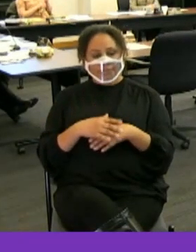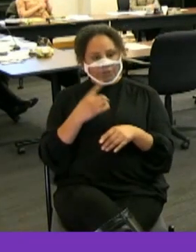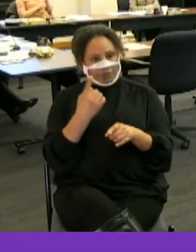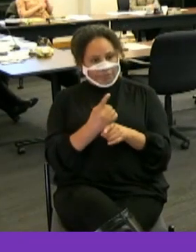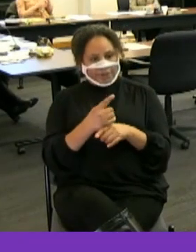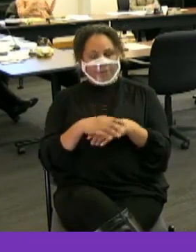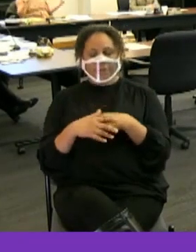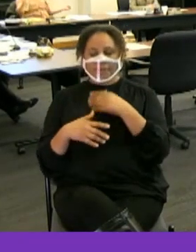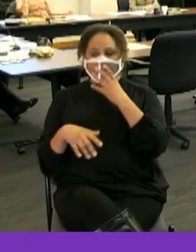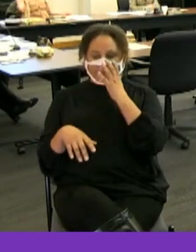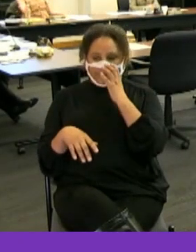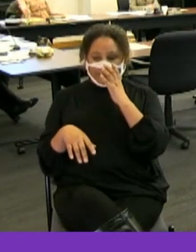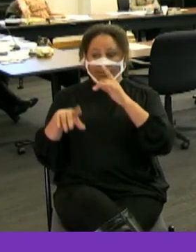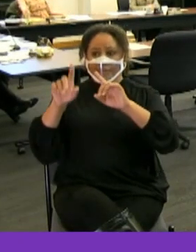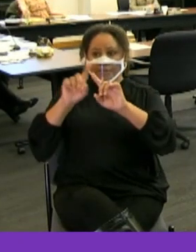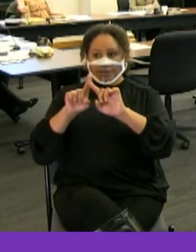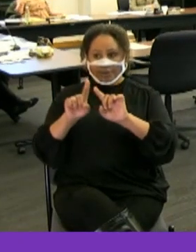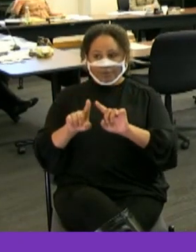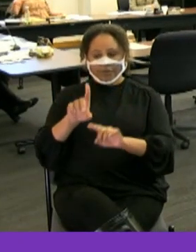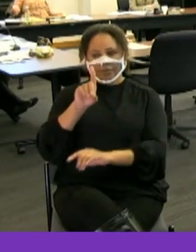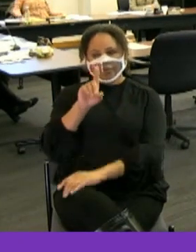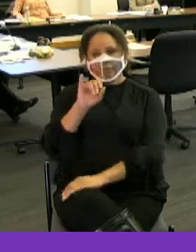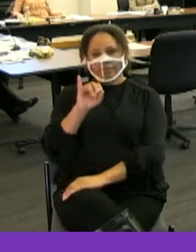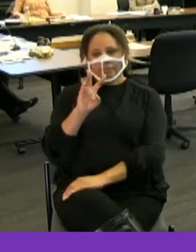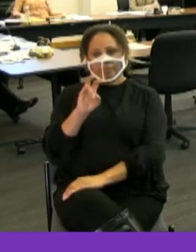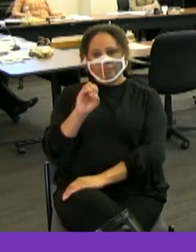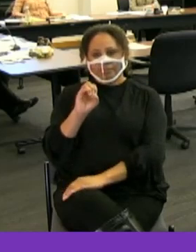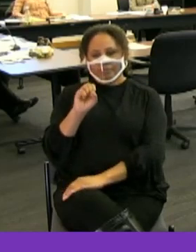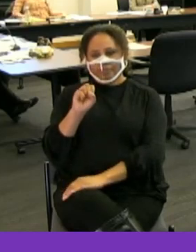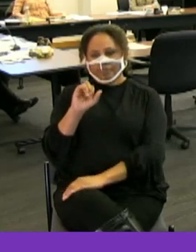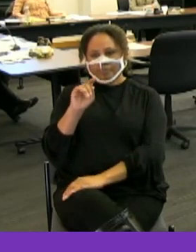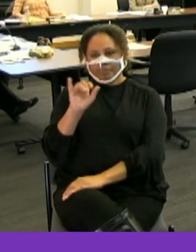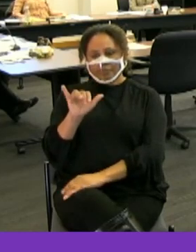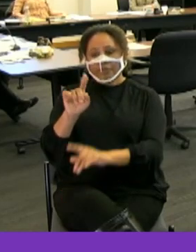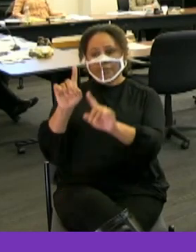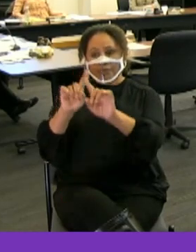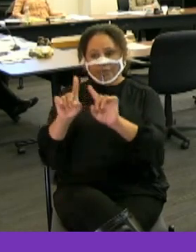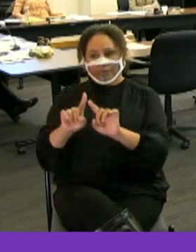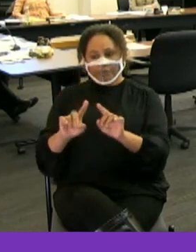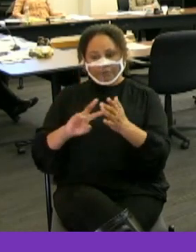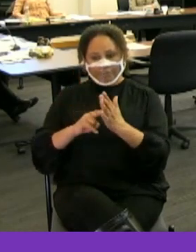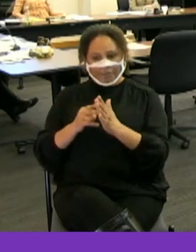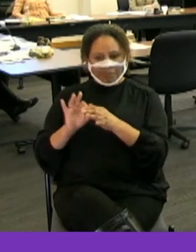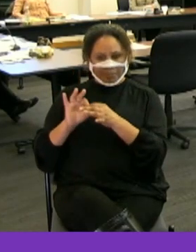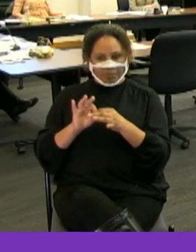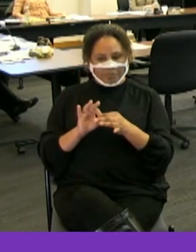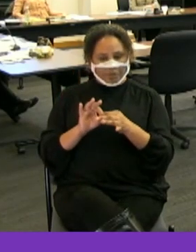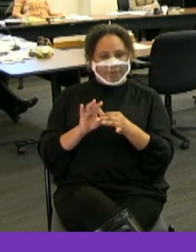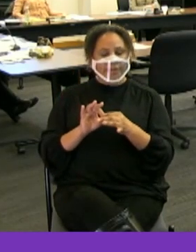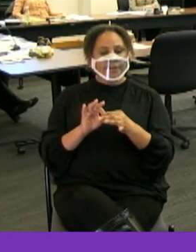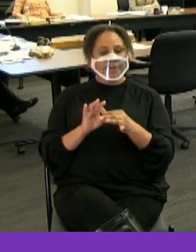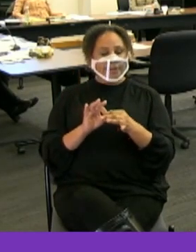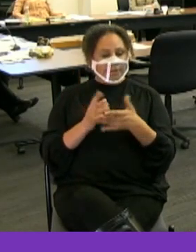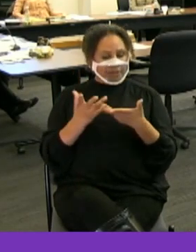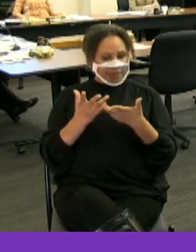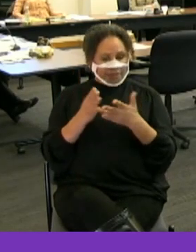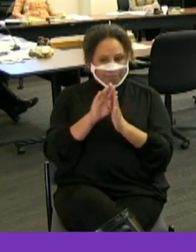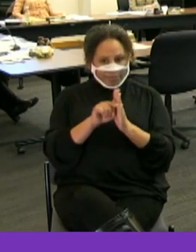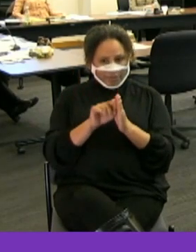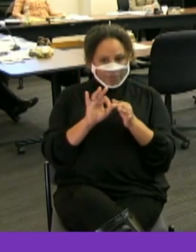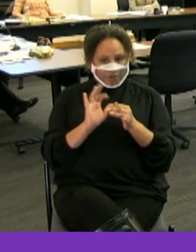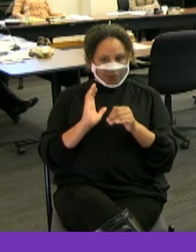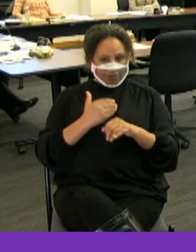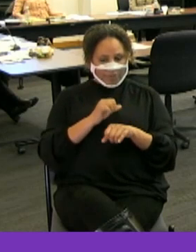Diversity refers to the demographic makeup of our workforce. Equity refers to the level